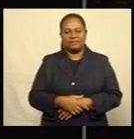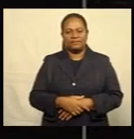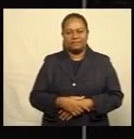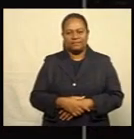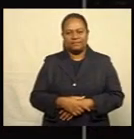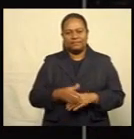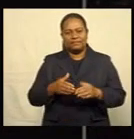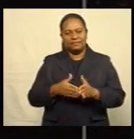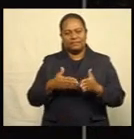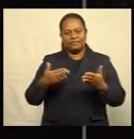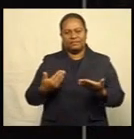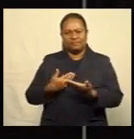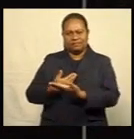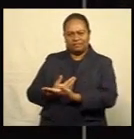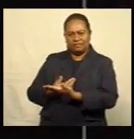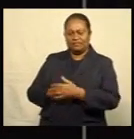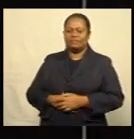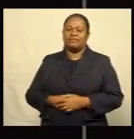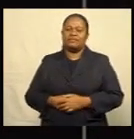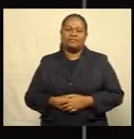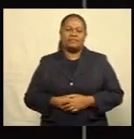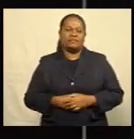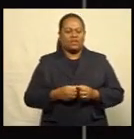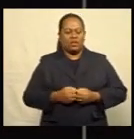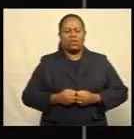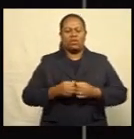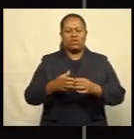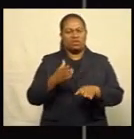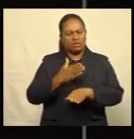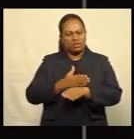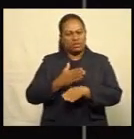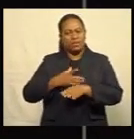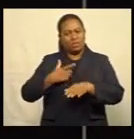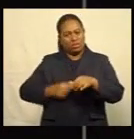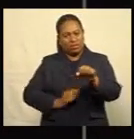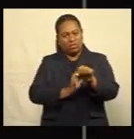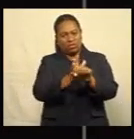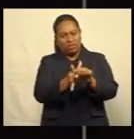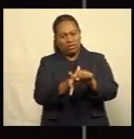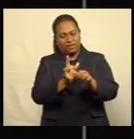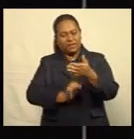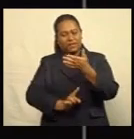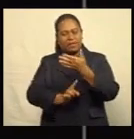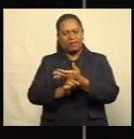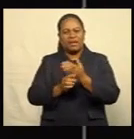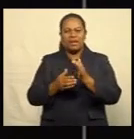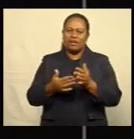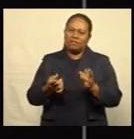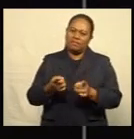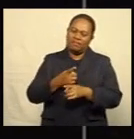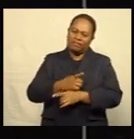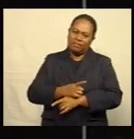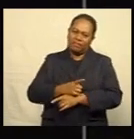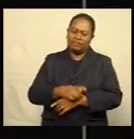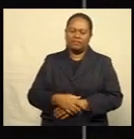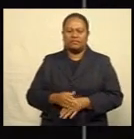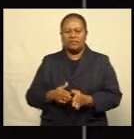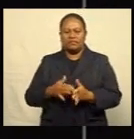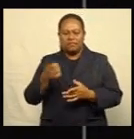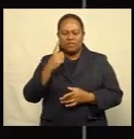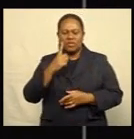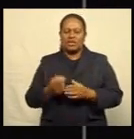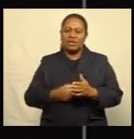A young chef who recently lost his job due to COVID-19 has ventured into Mexican cuisine.